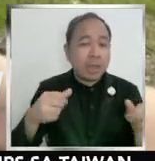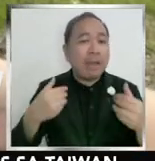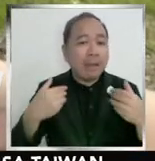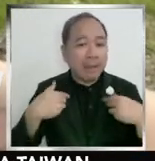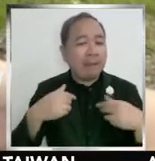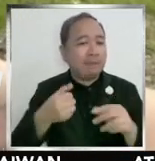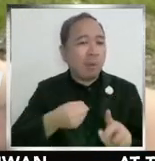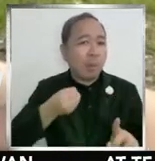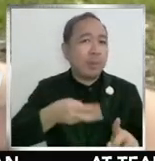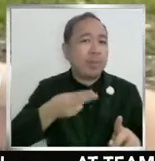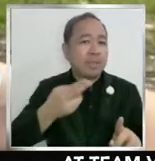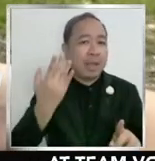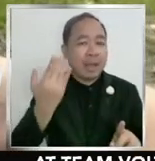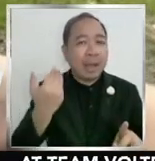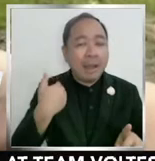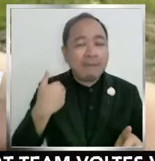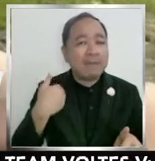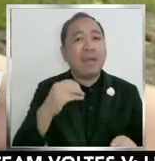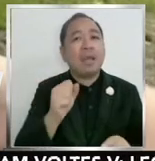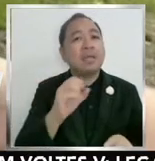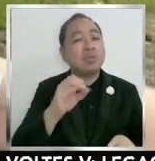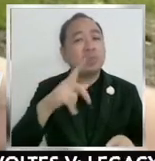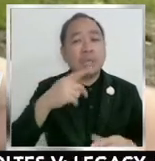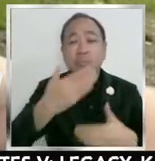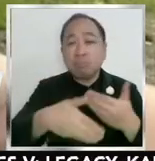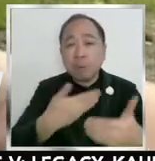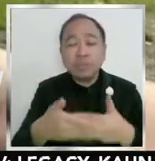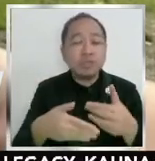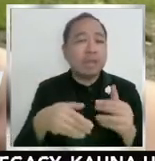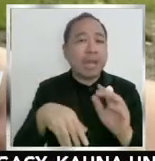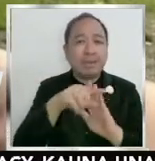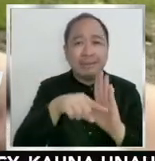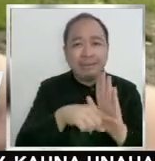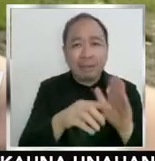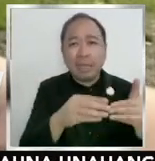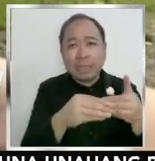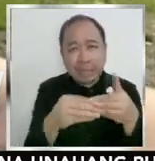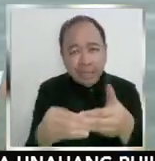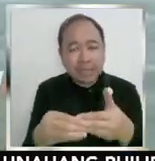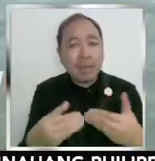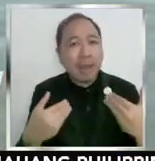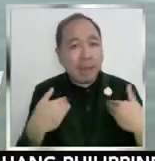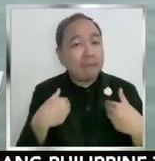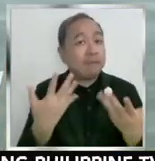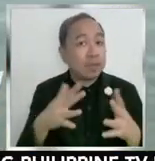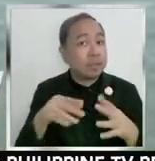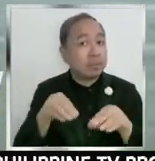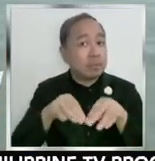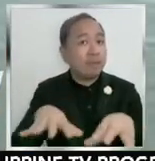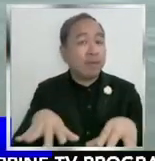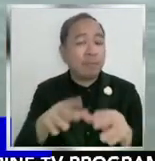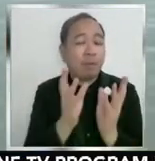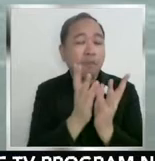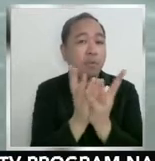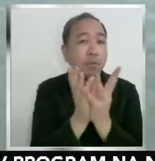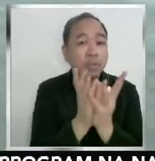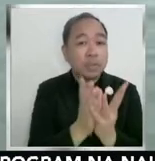standard operating procedures and guidelines that we have cascaded to the community.